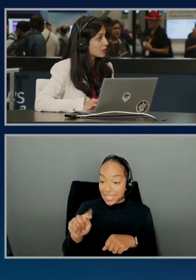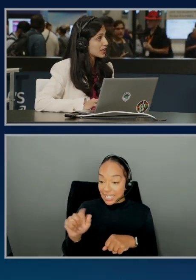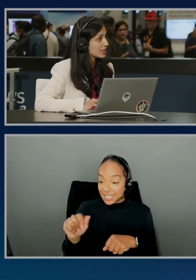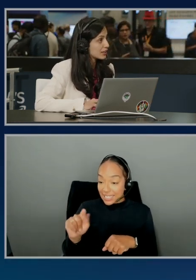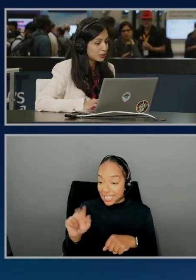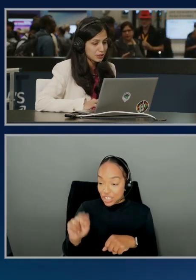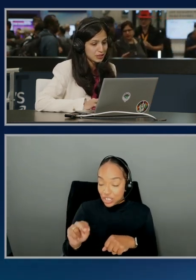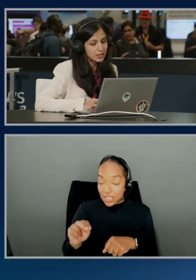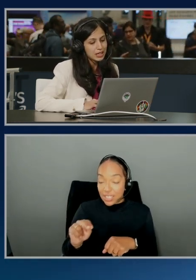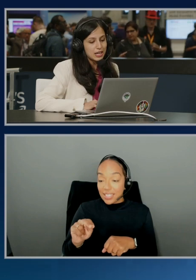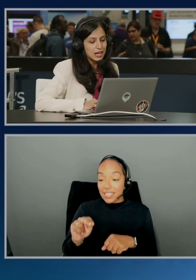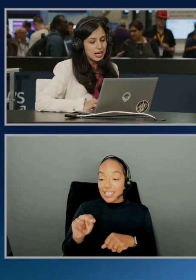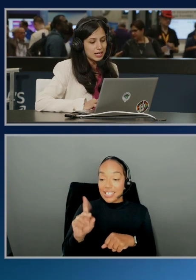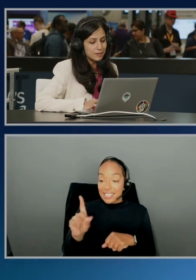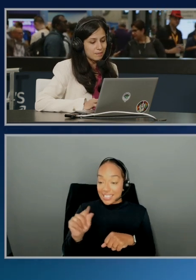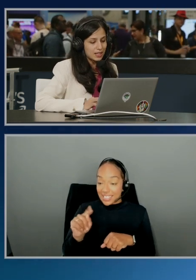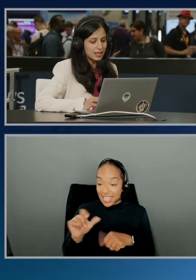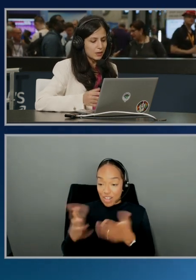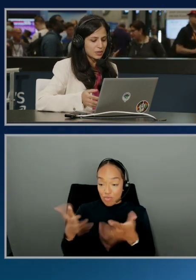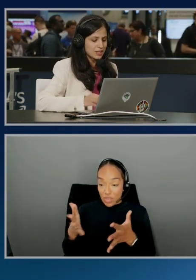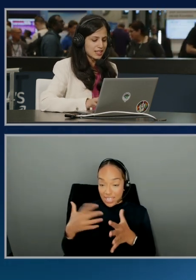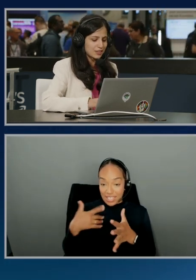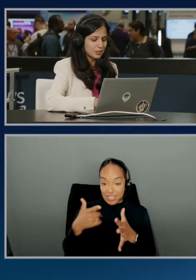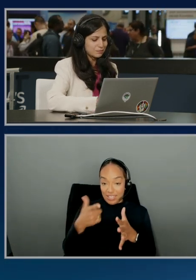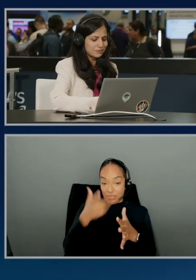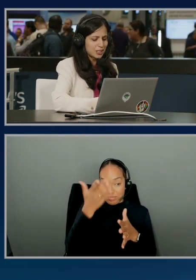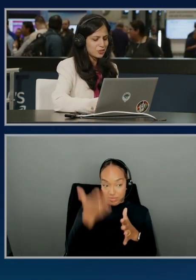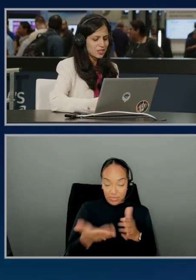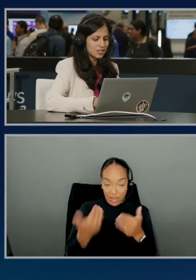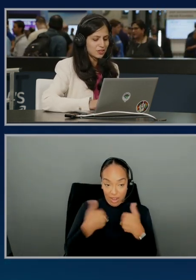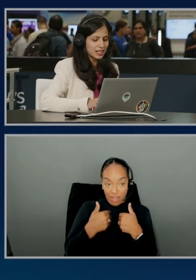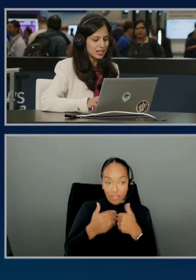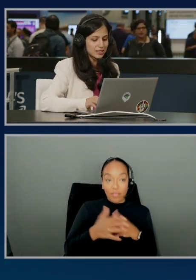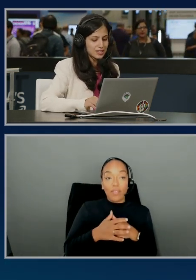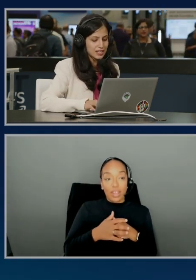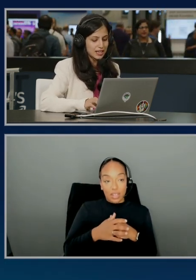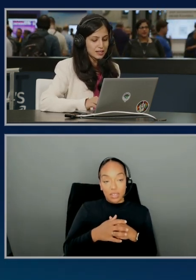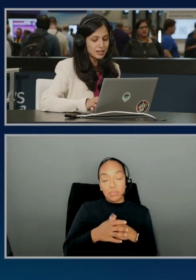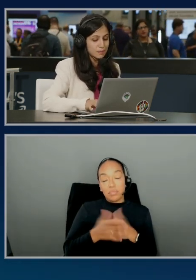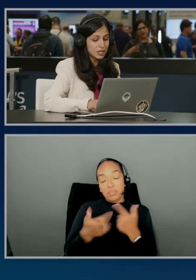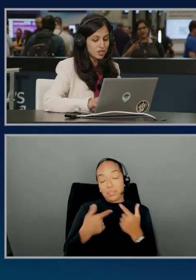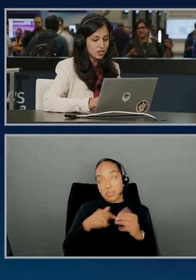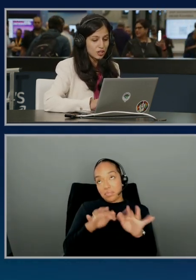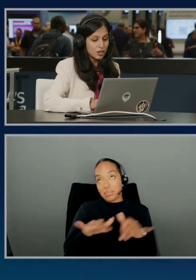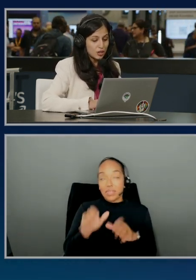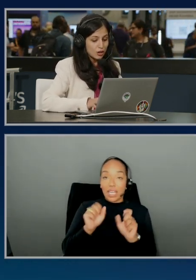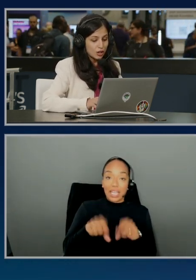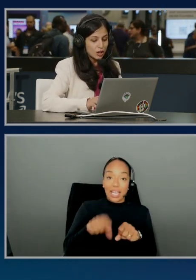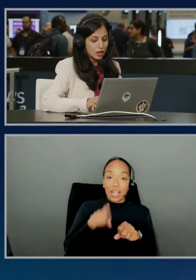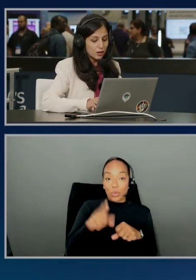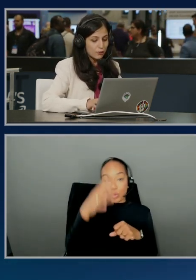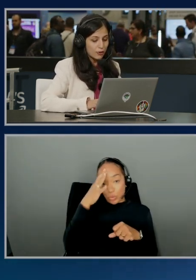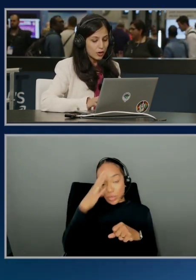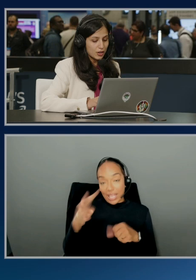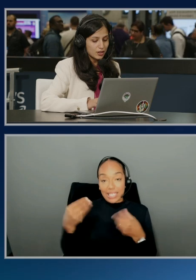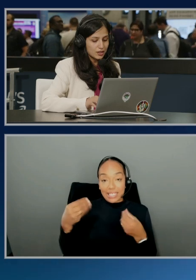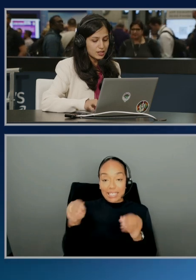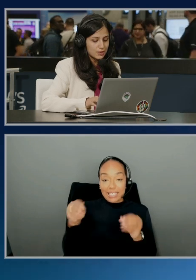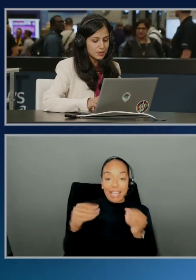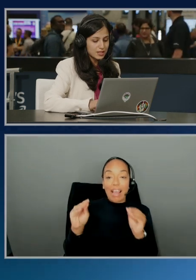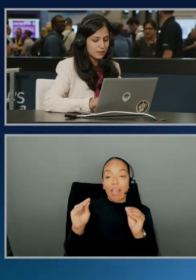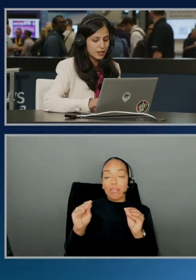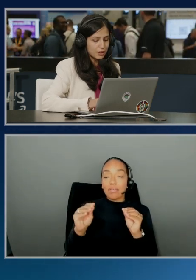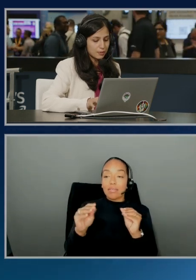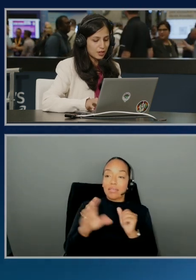I'd already given it. Now I'm going to say, can you just create a sales pitch for